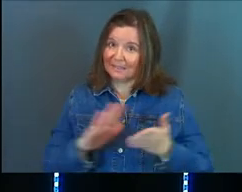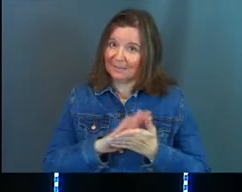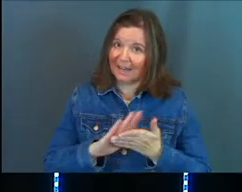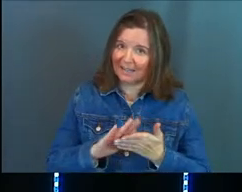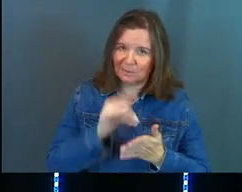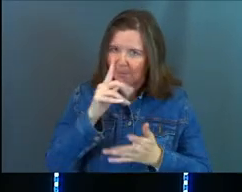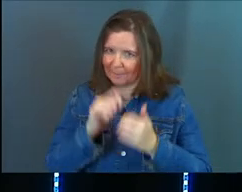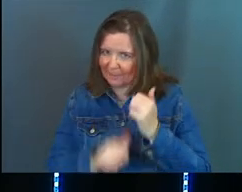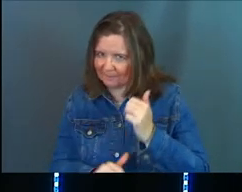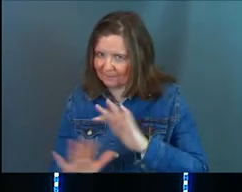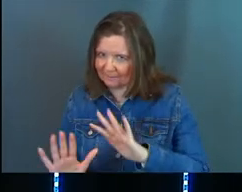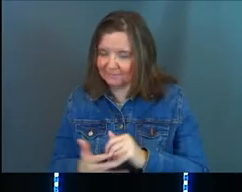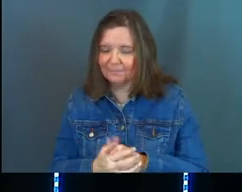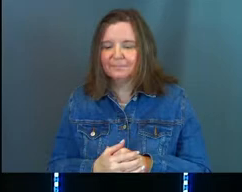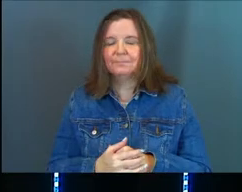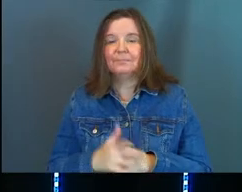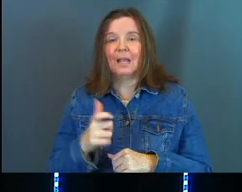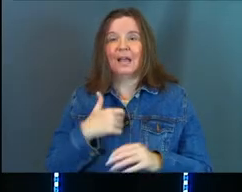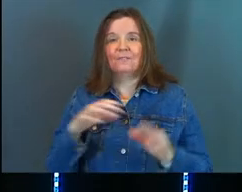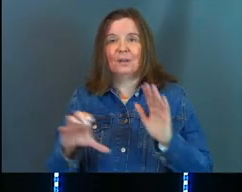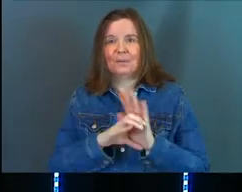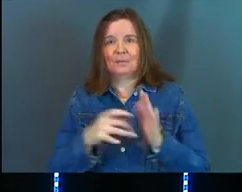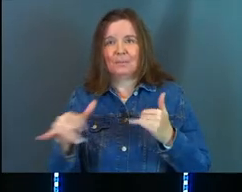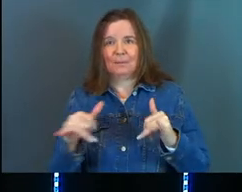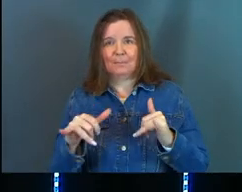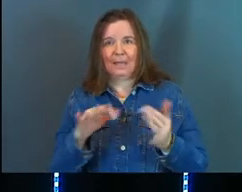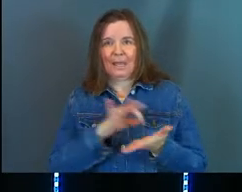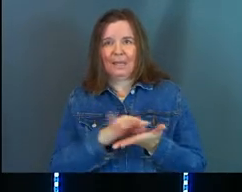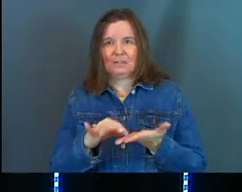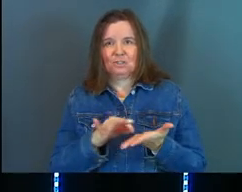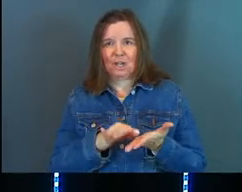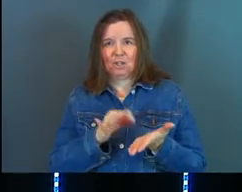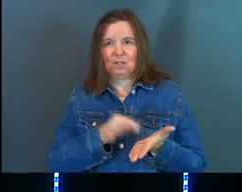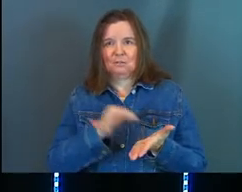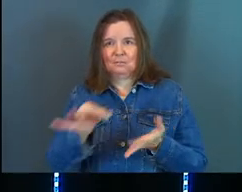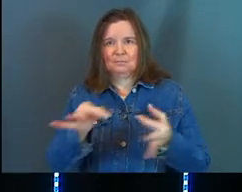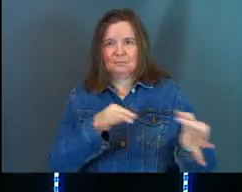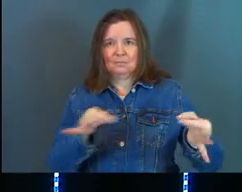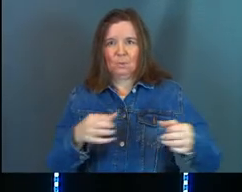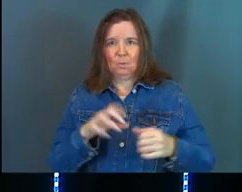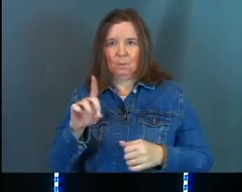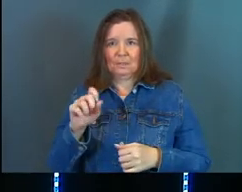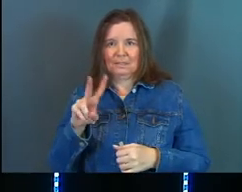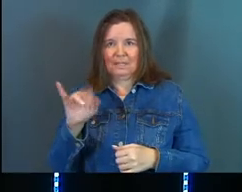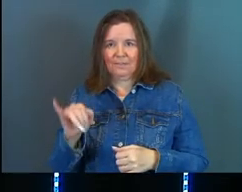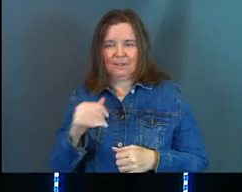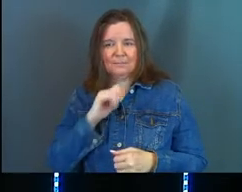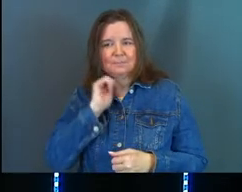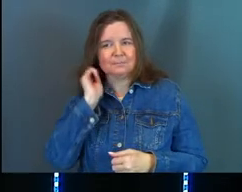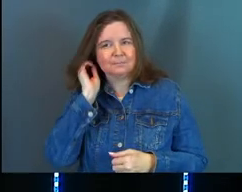nice. I got a picture of me playing checkers with Davey up there.